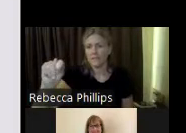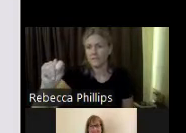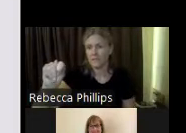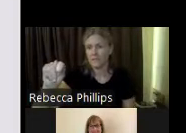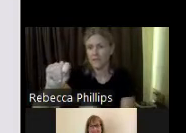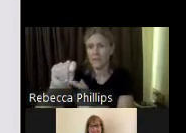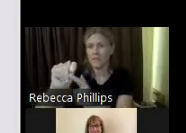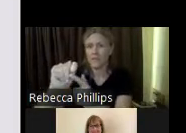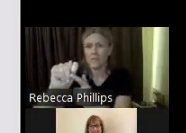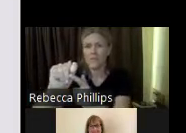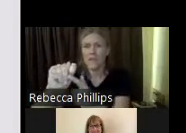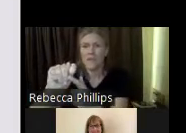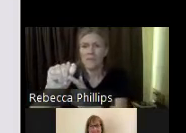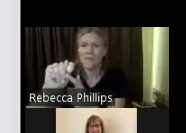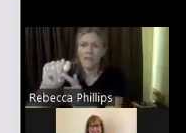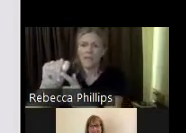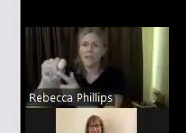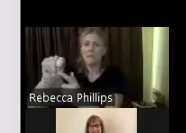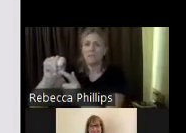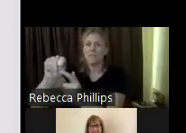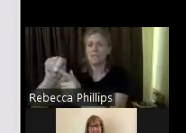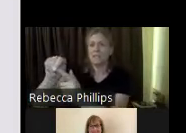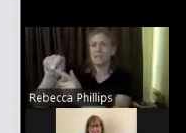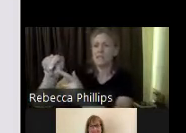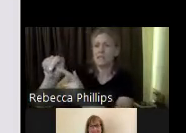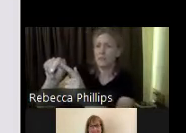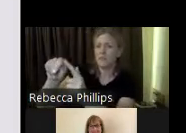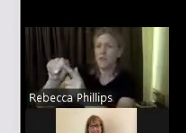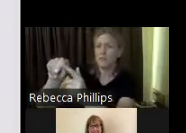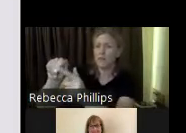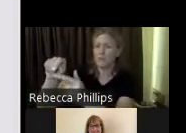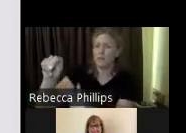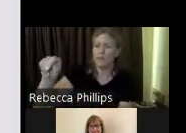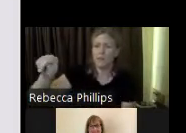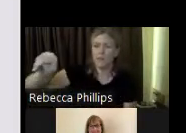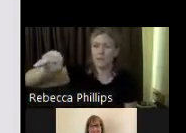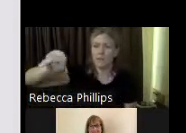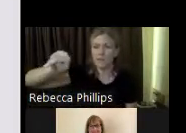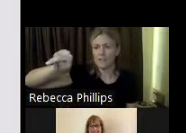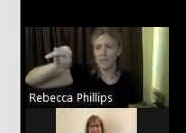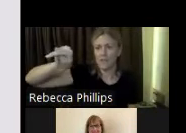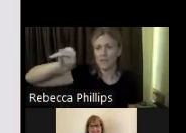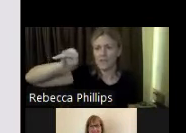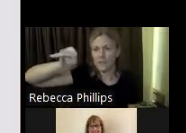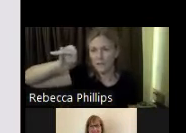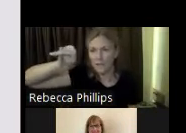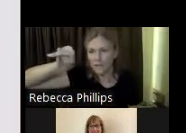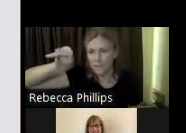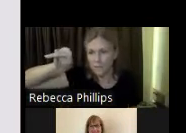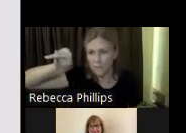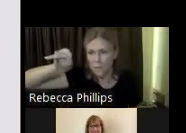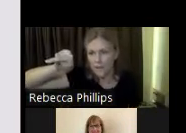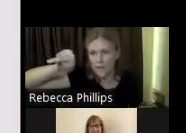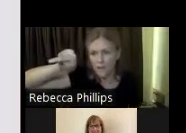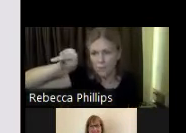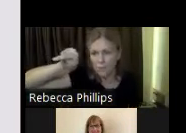T kind of goes along with the M and the N, but the T is the one right by your pointer finger. So I always think of it like if you pointed out your pointer